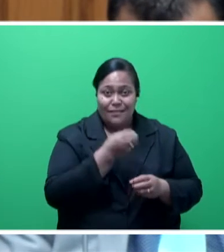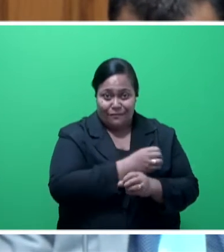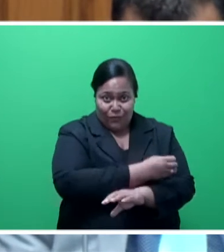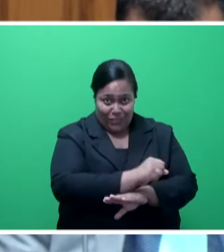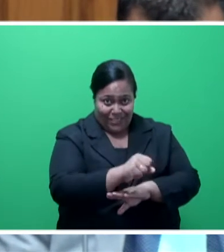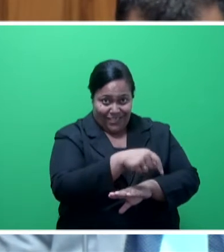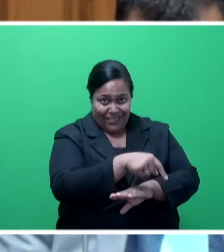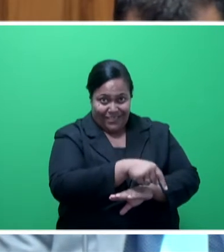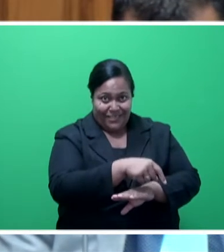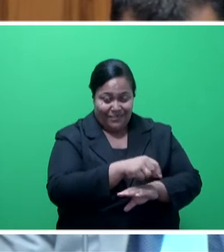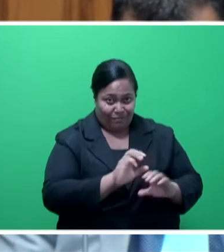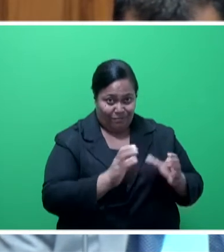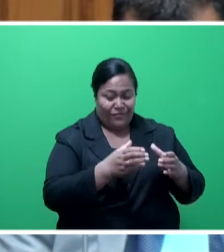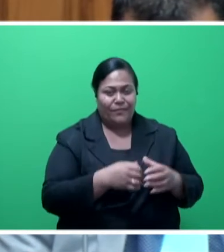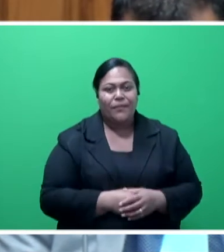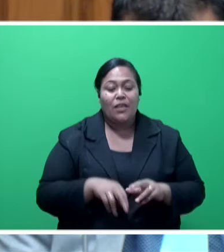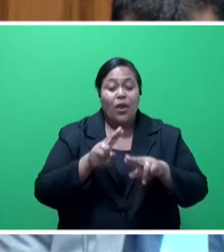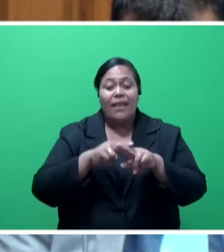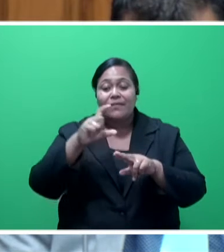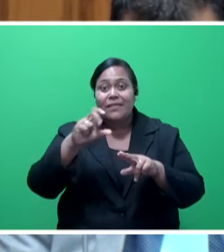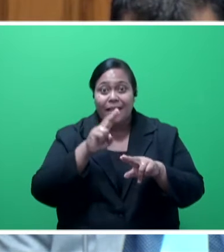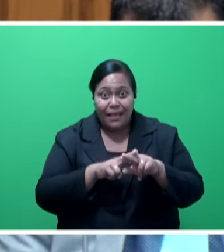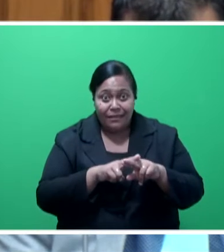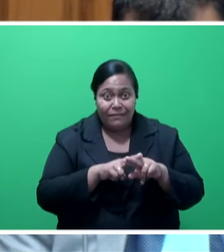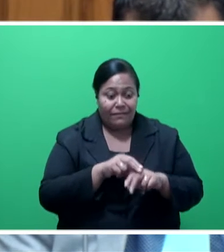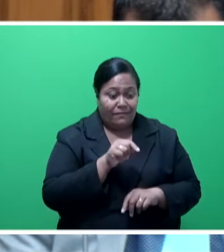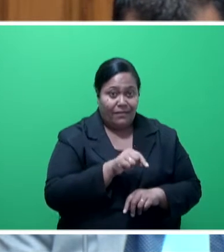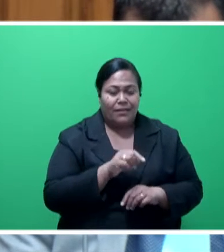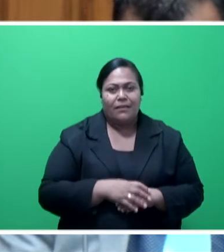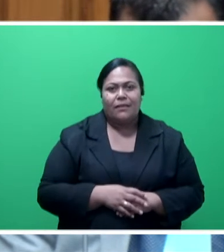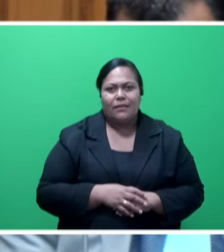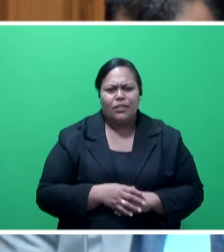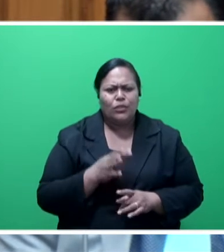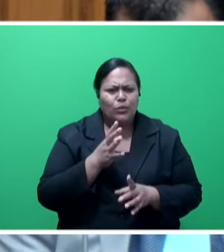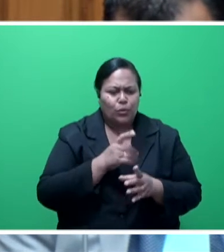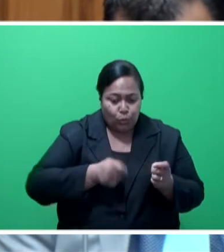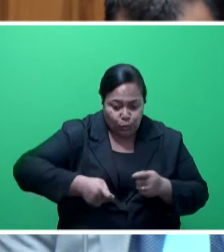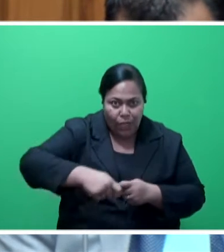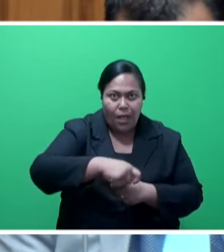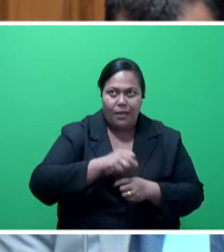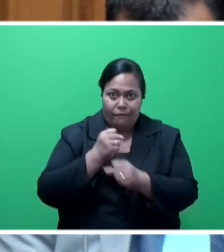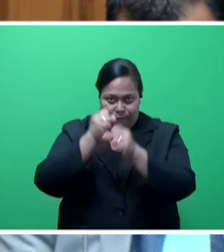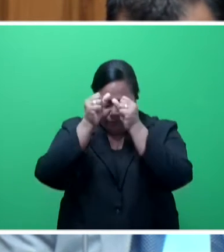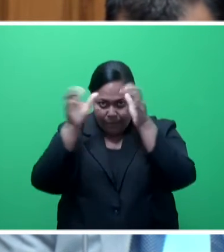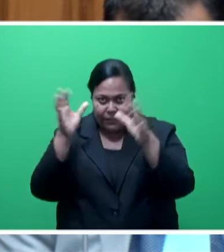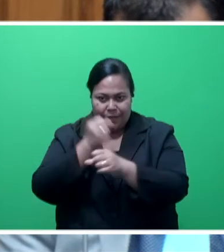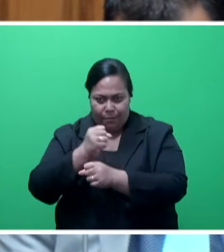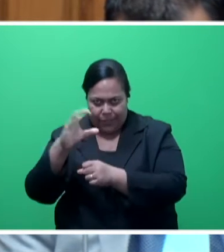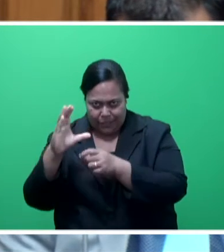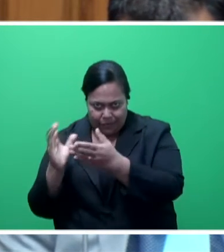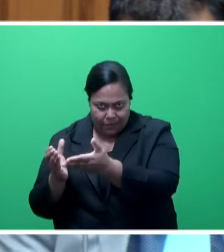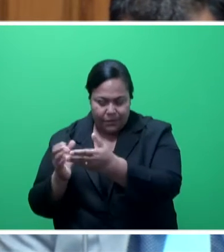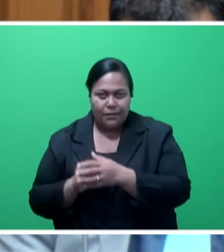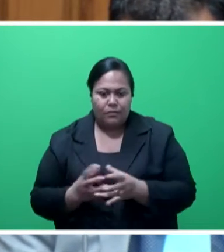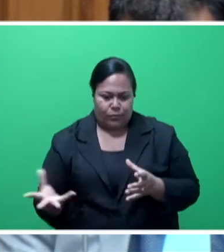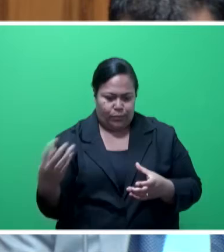FCF being one of the three major players in tuna has integrated into